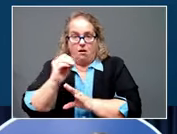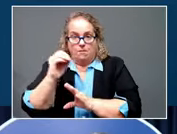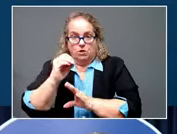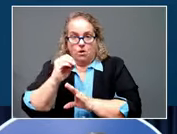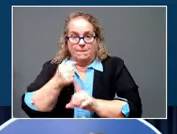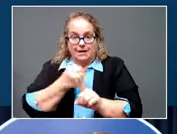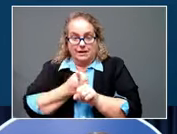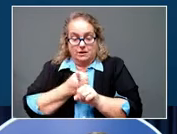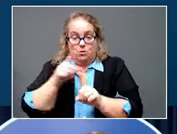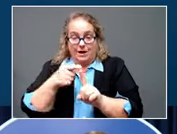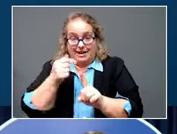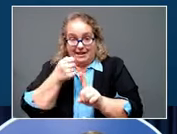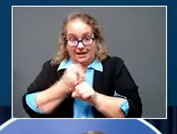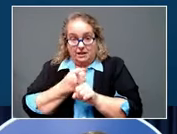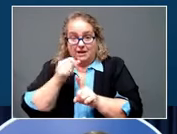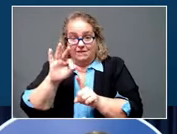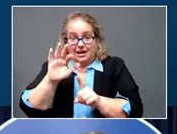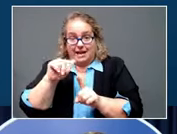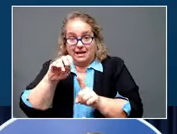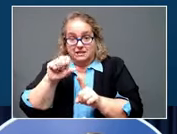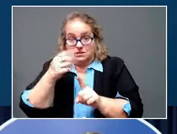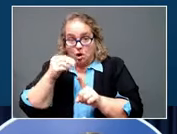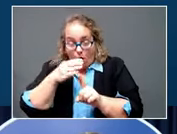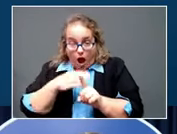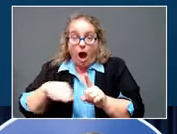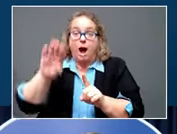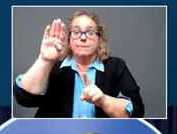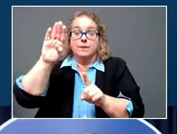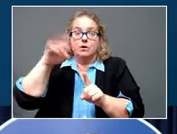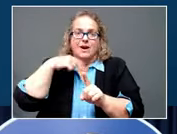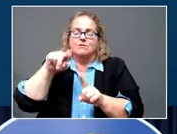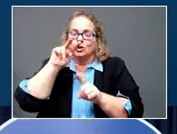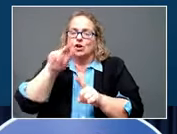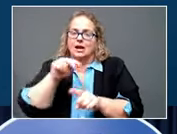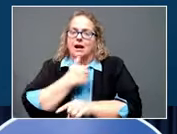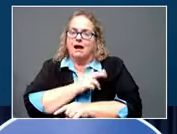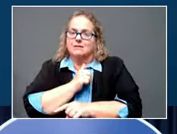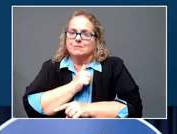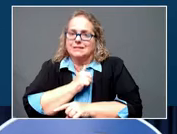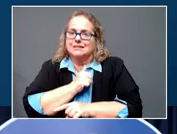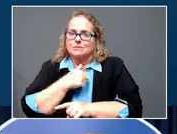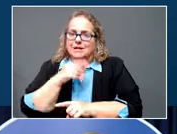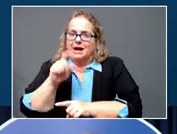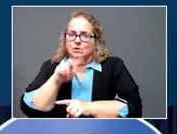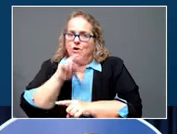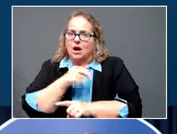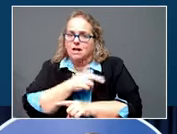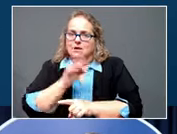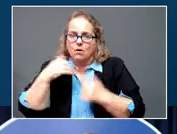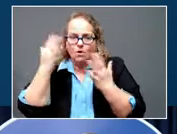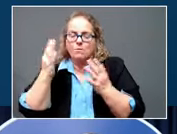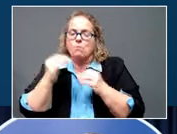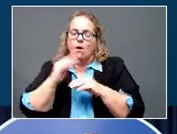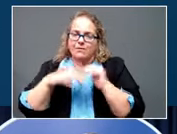go way up, we're really going to have to start looking at hospitalization, much more so than cases, though, again, cases will tell us how